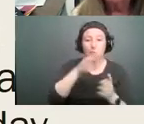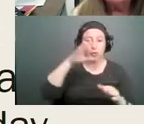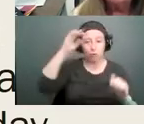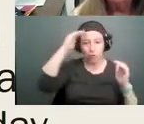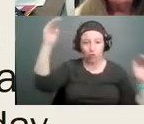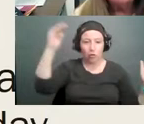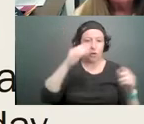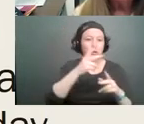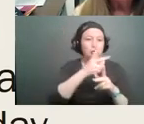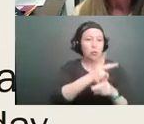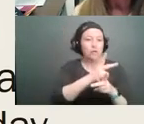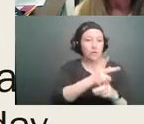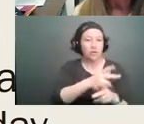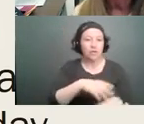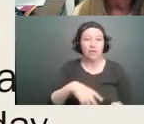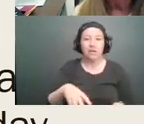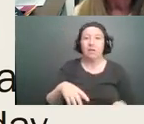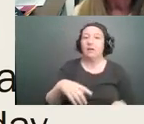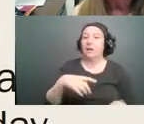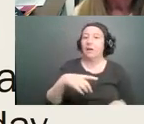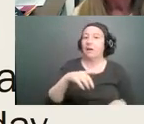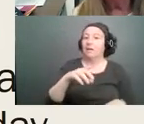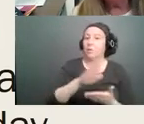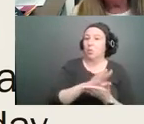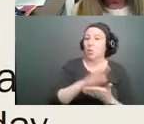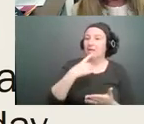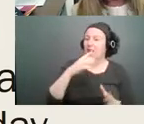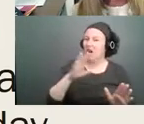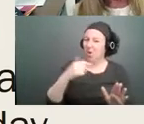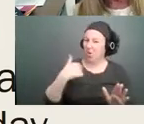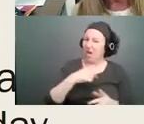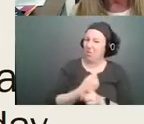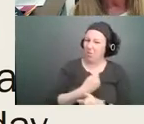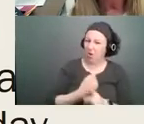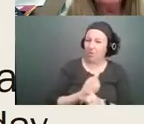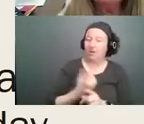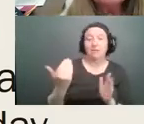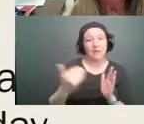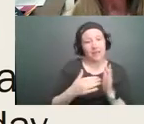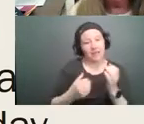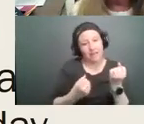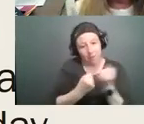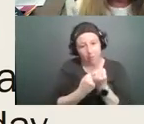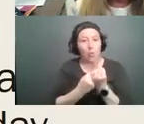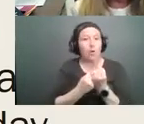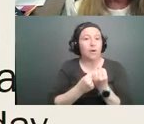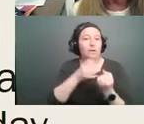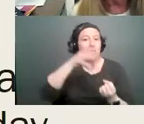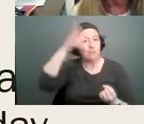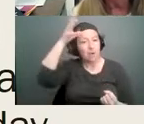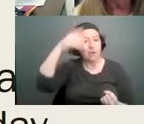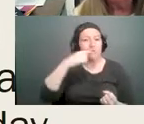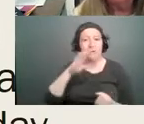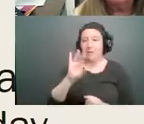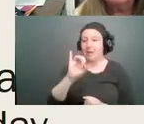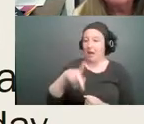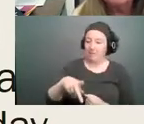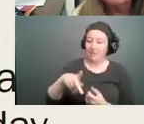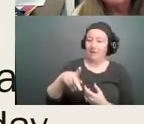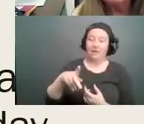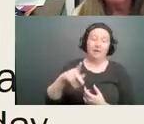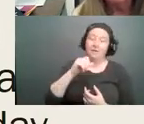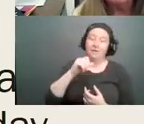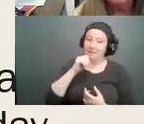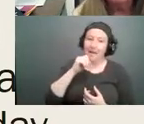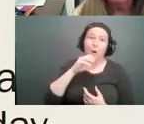that its BIP was appropriate. And here again, held for the parent, the BIP was outdated, inappropriate. The